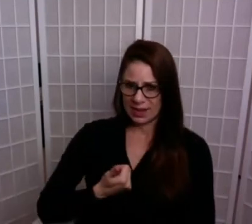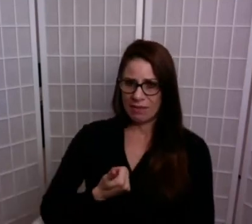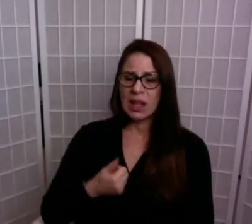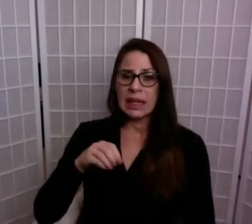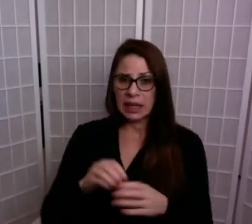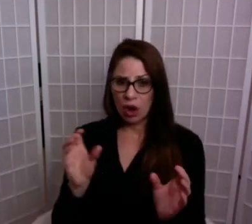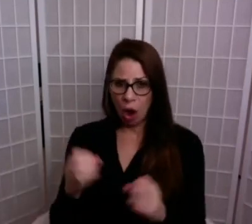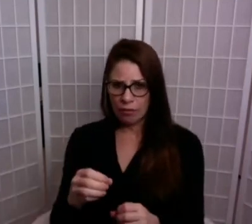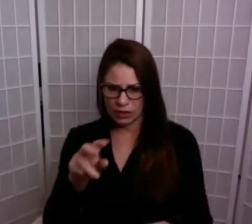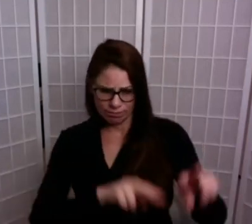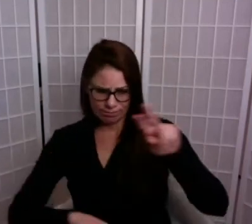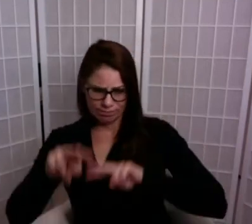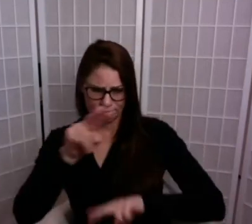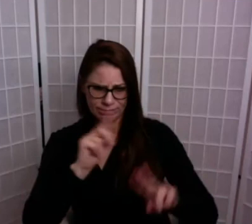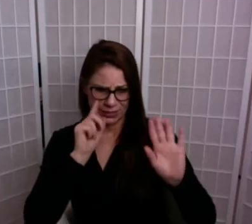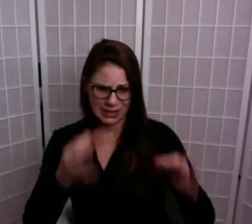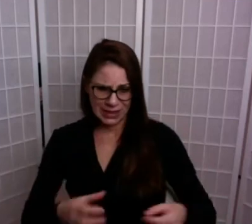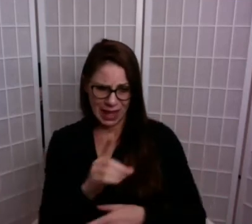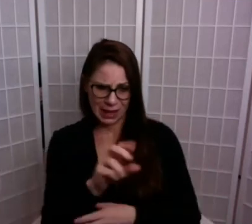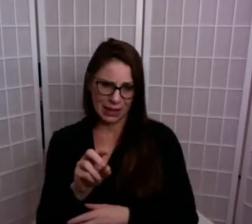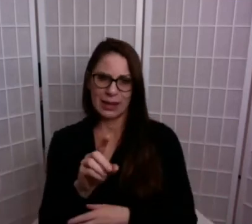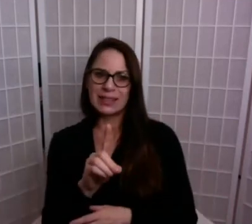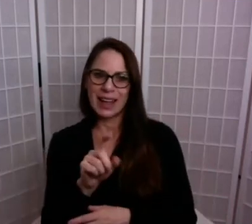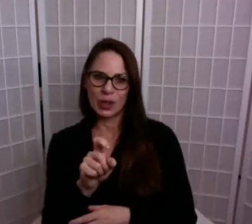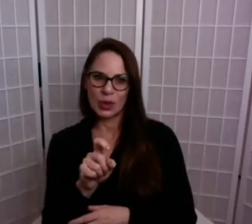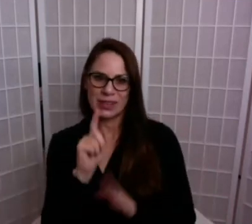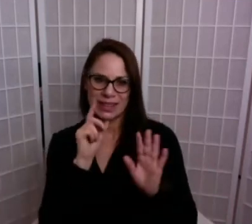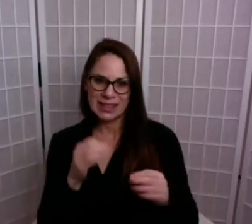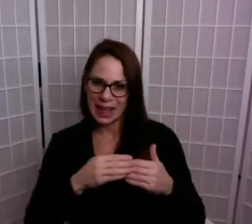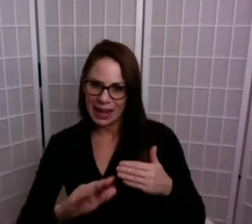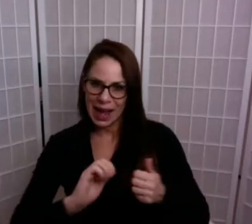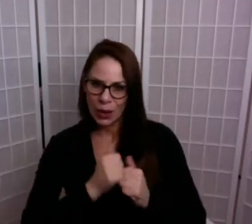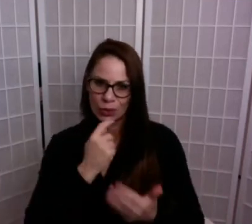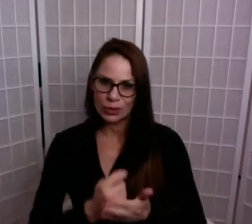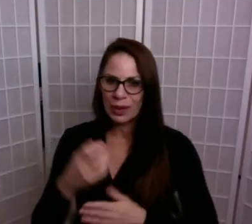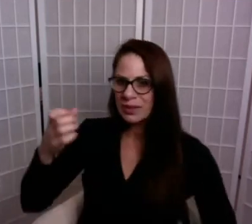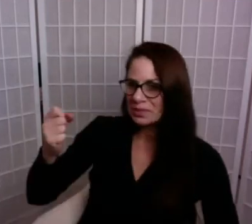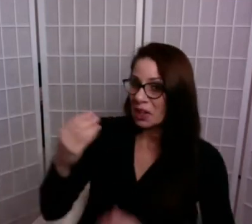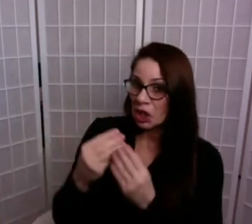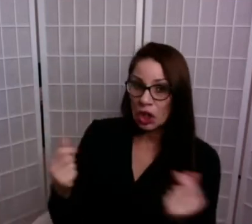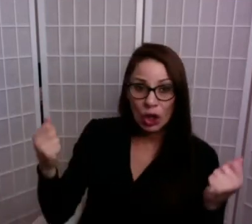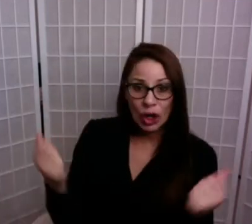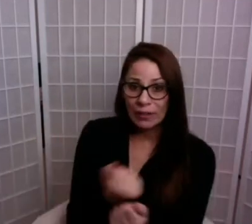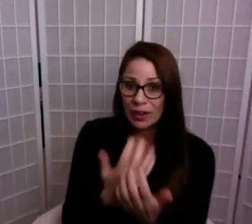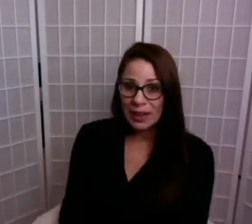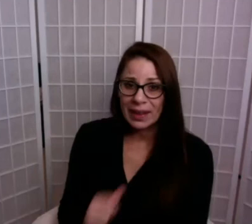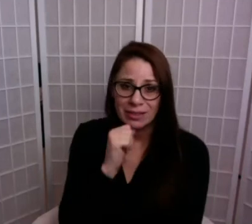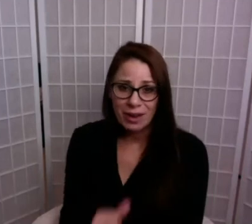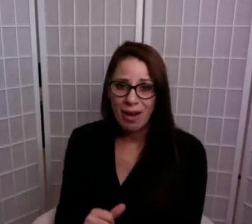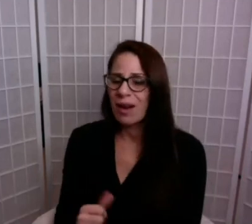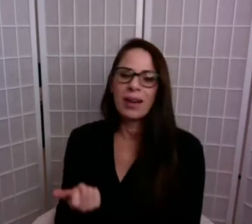a diagnosis and then figure out the best way to treat it. Putty doesn't cure everything. Squeezing a tennis ball doesn't cure everything, but it is good for some things.